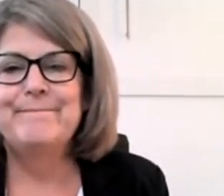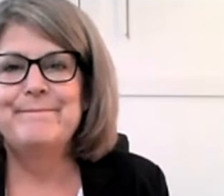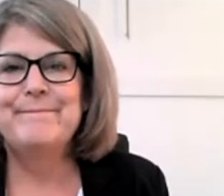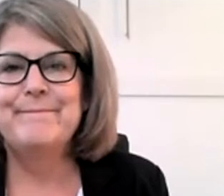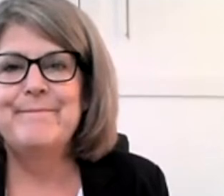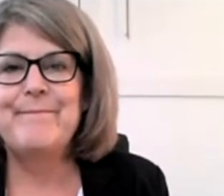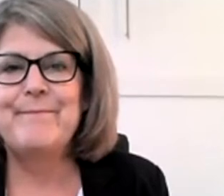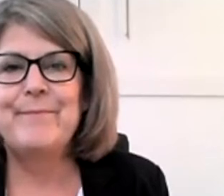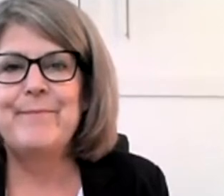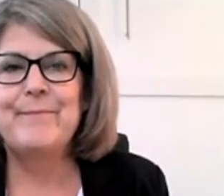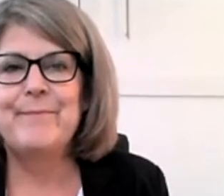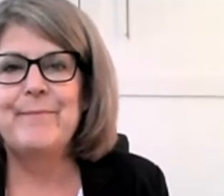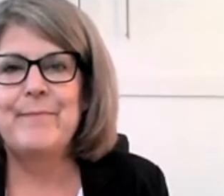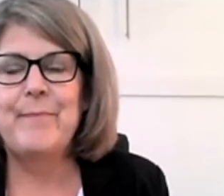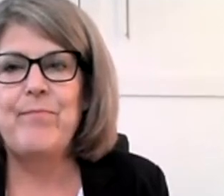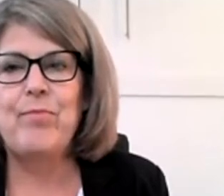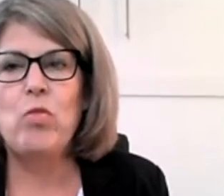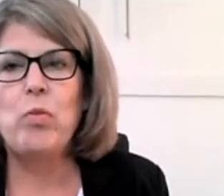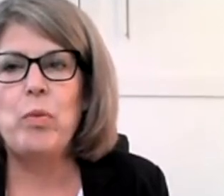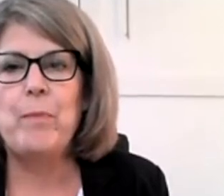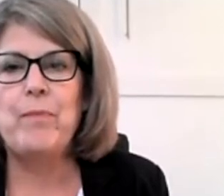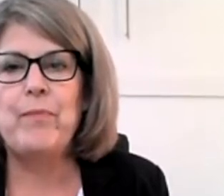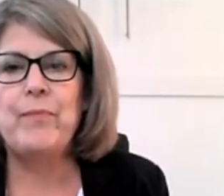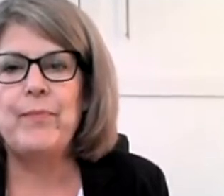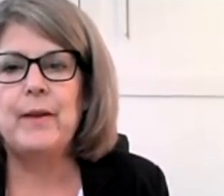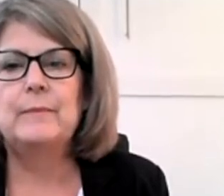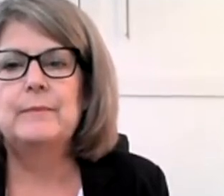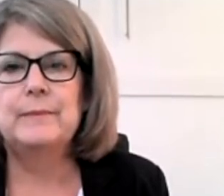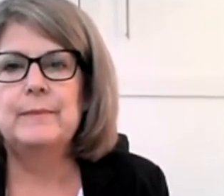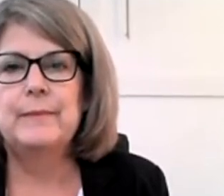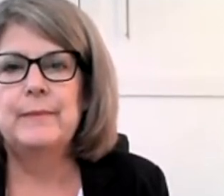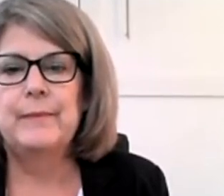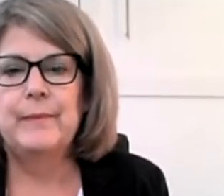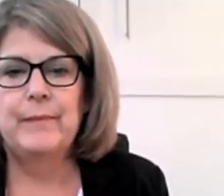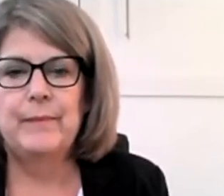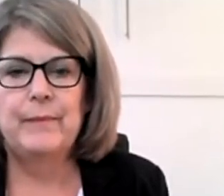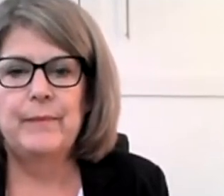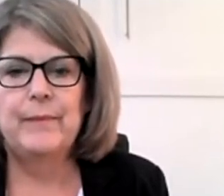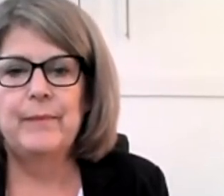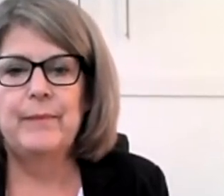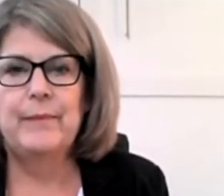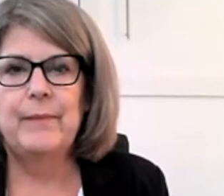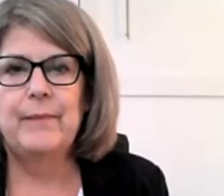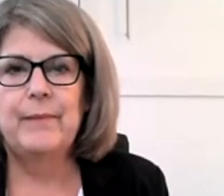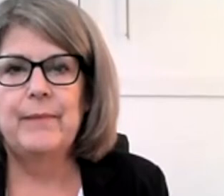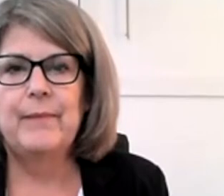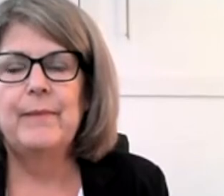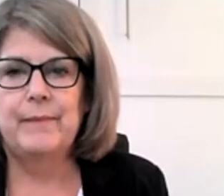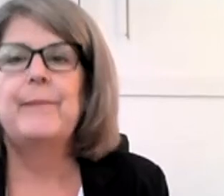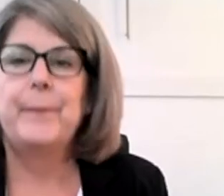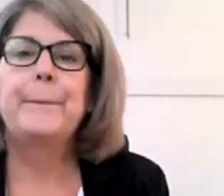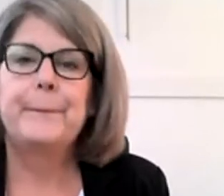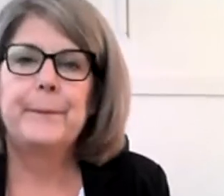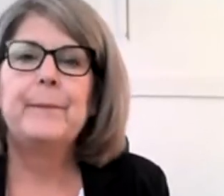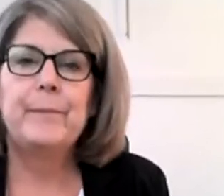So Krista, I imagine there are lots of thoughts in reaction to what you've just said, and I need to balance it with a need for a break and a need